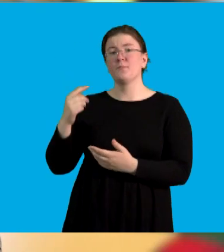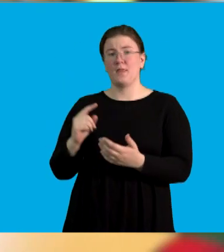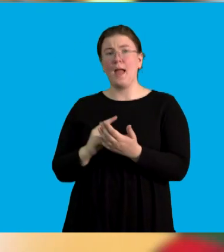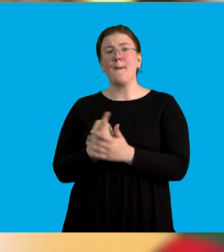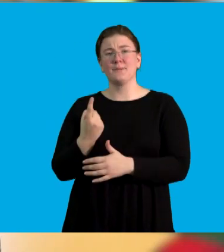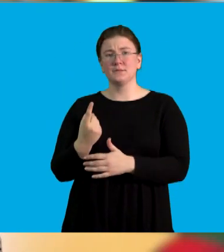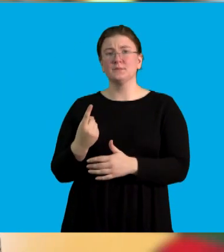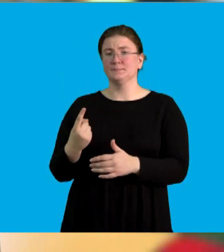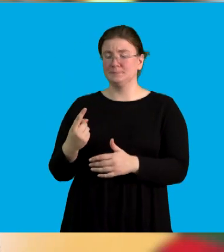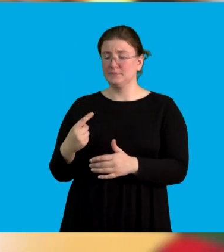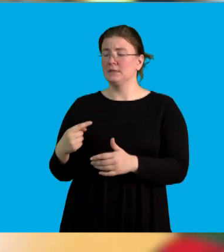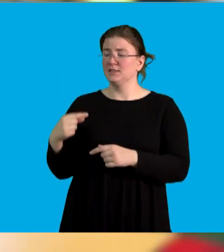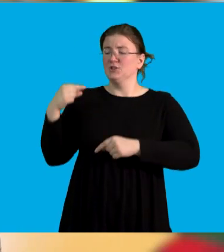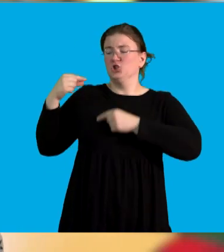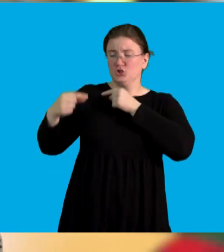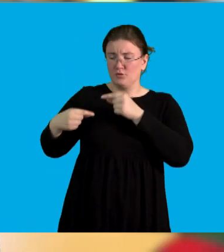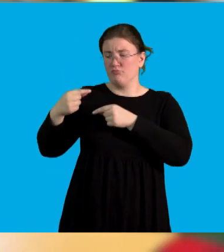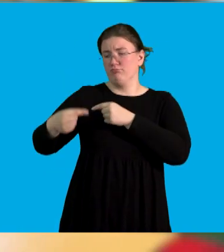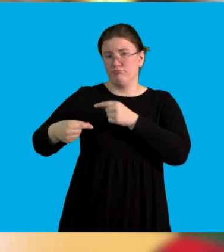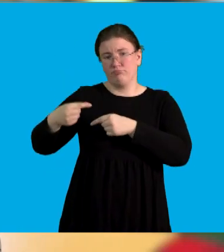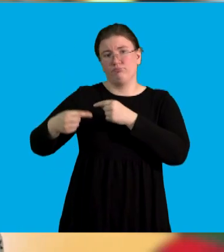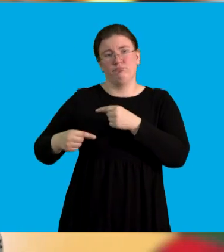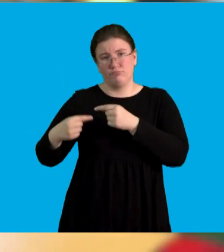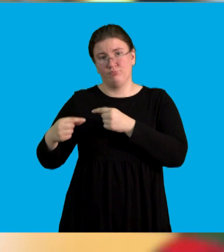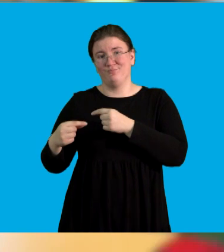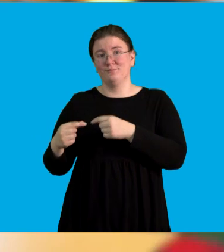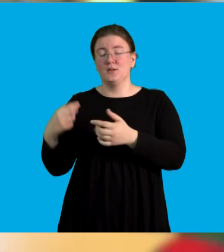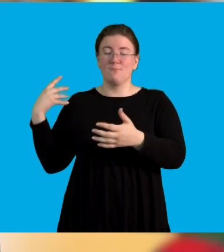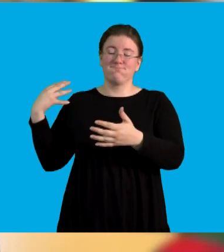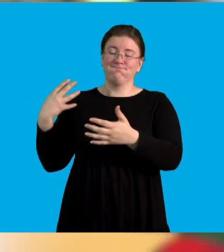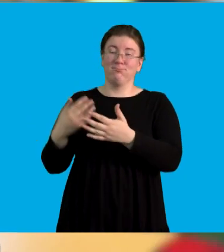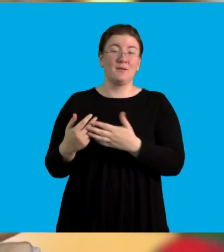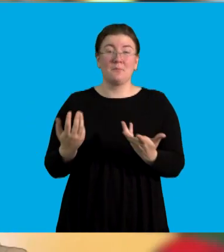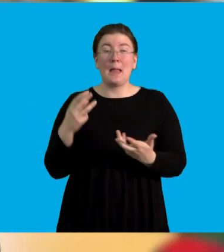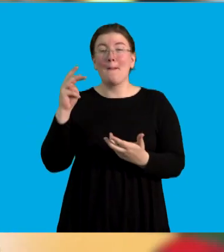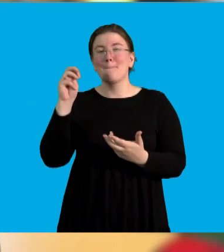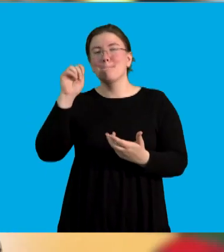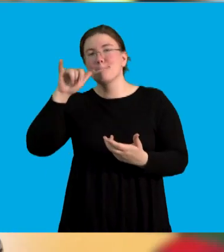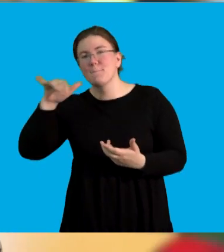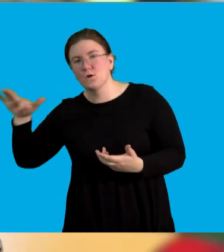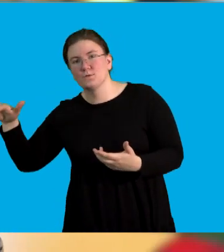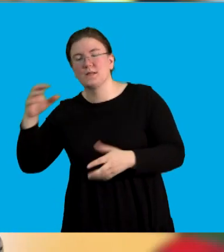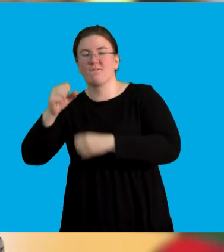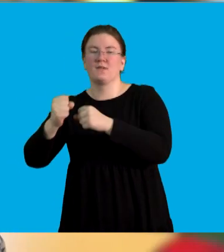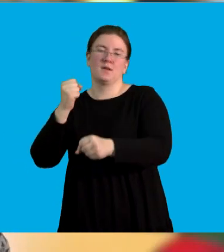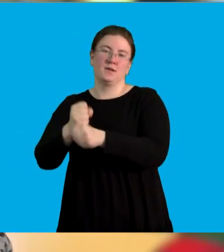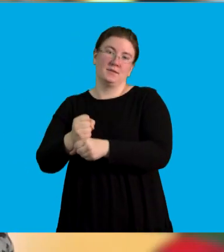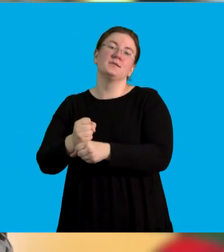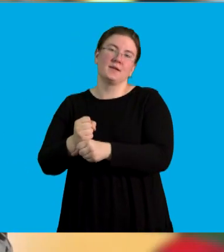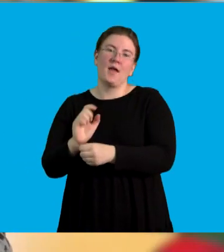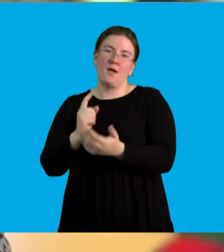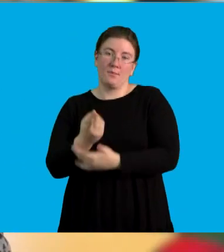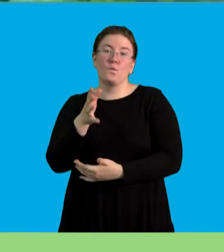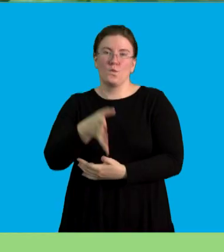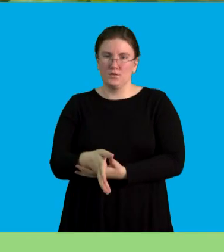that happens over generations and can happen over a period of millions of years. It